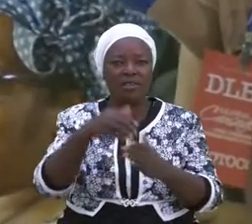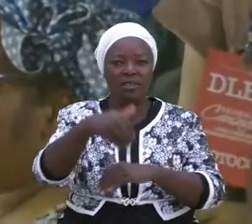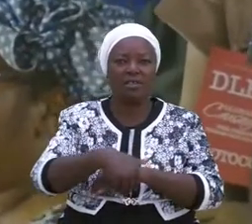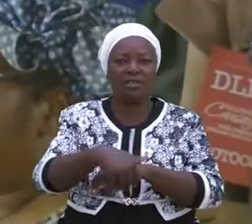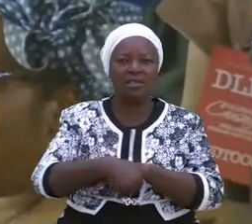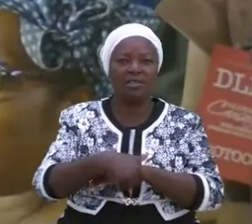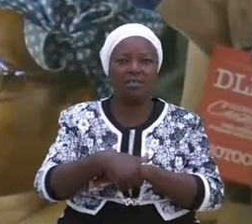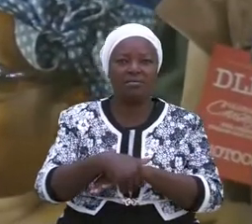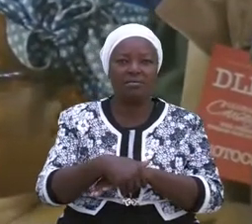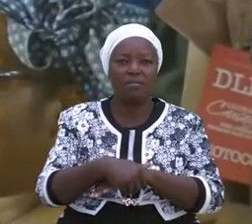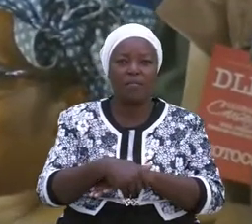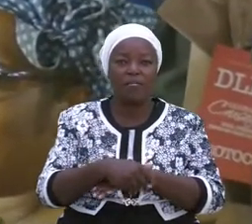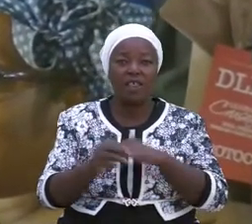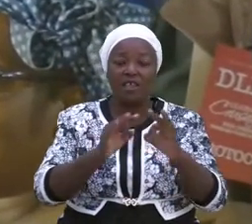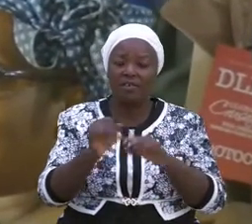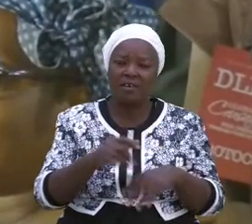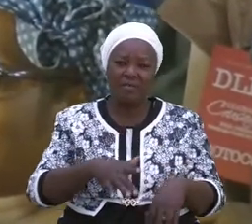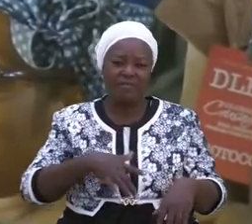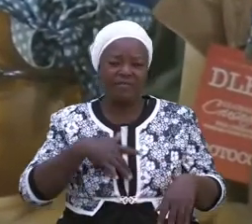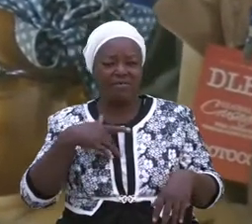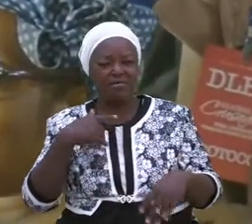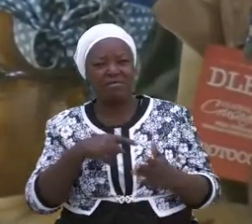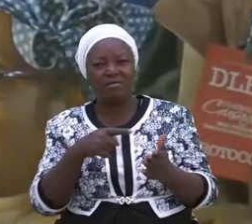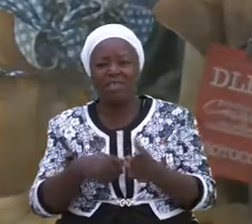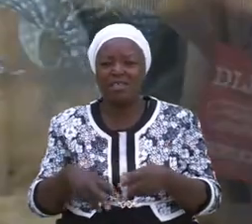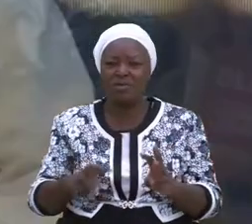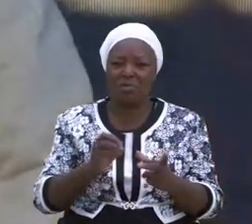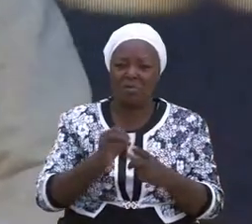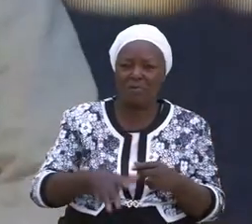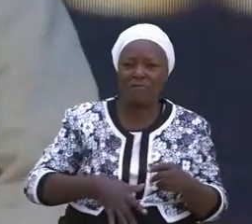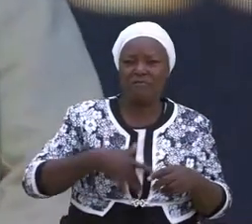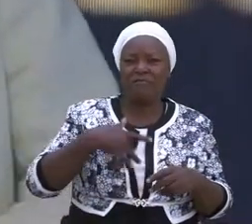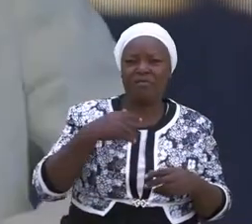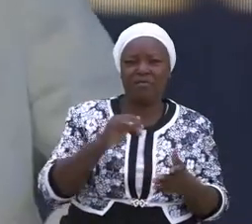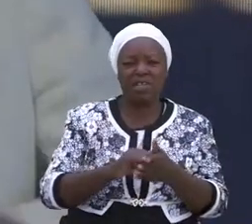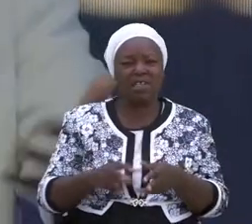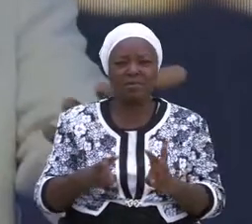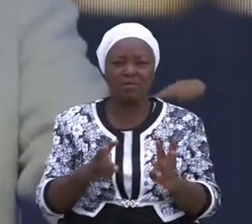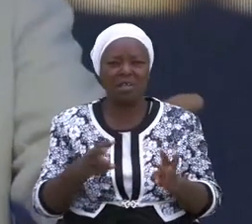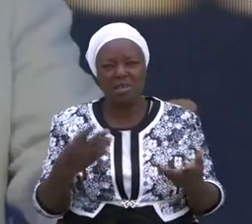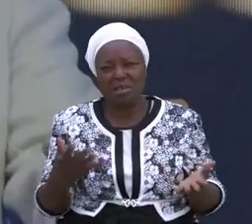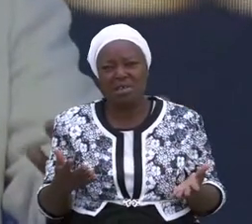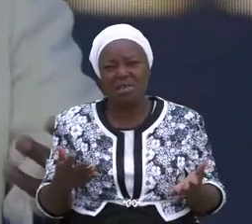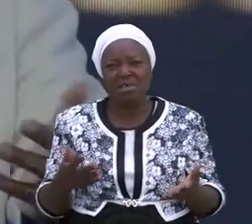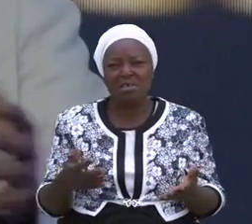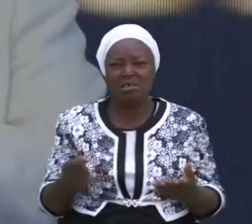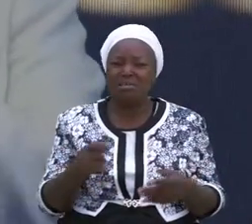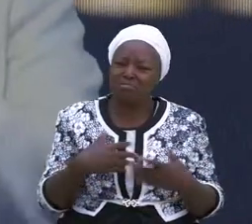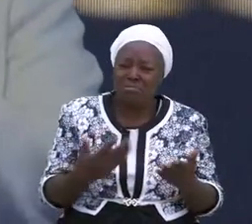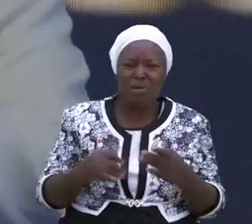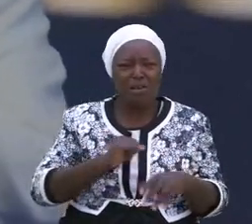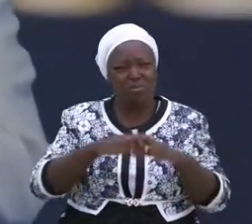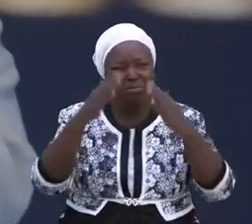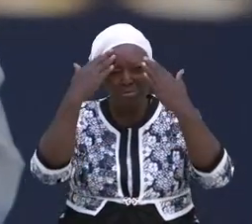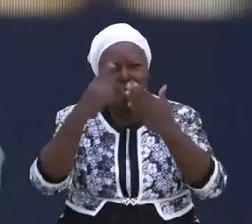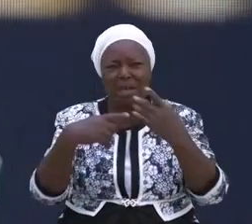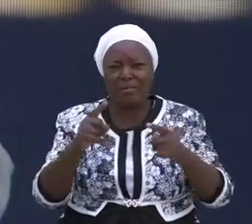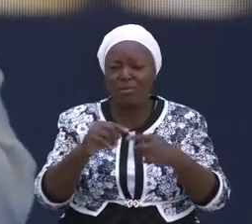I feel this way, if I feel that way, if something pinches me, you don't need all that.